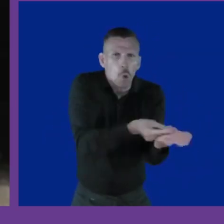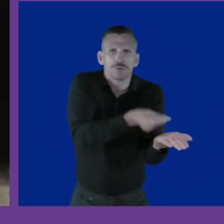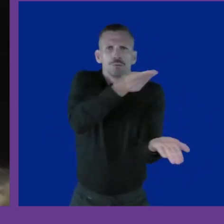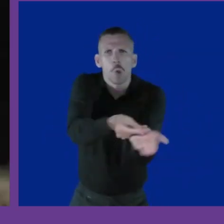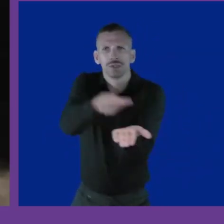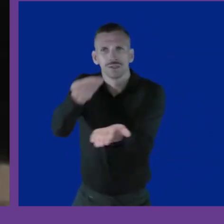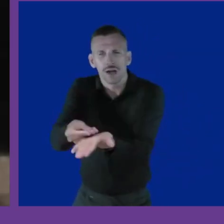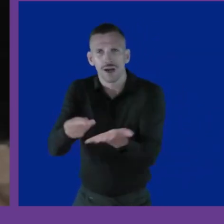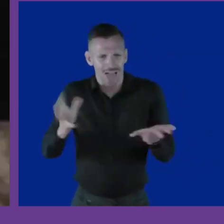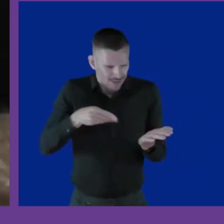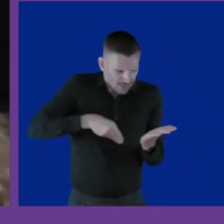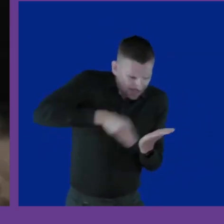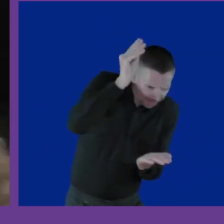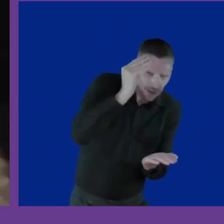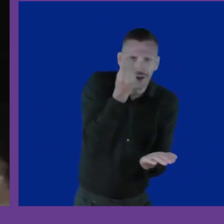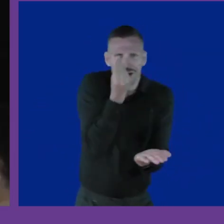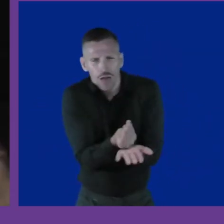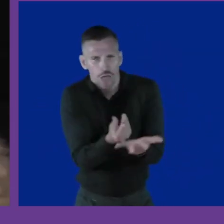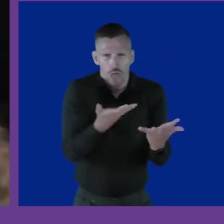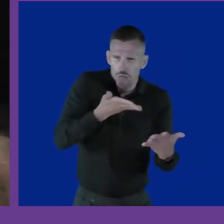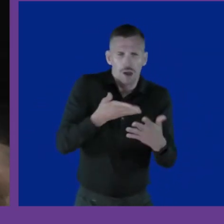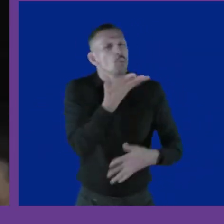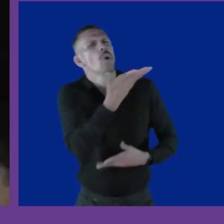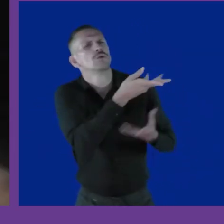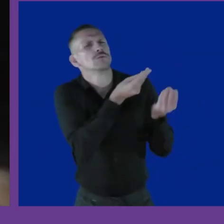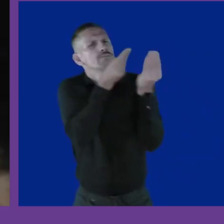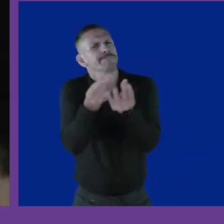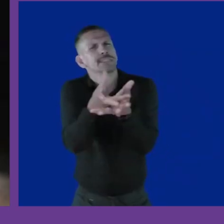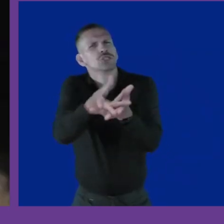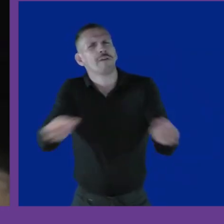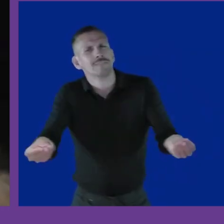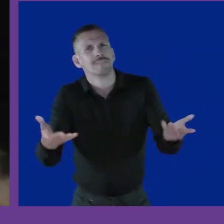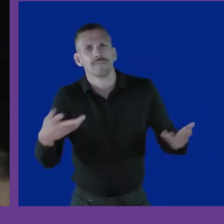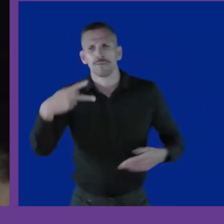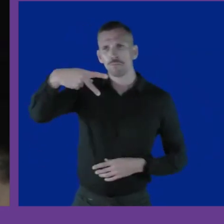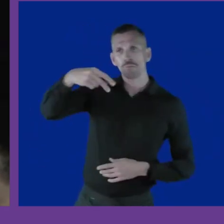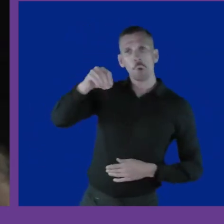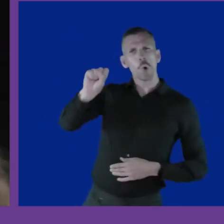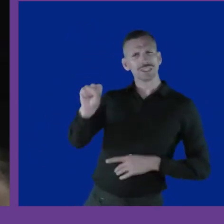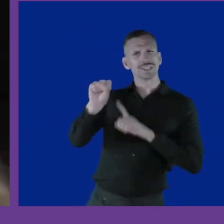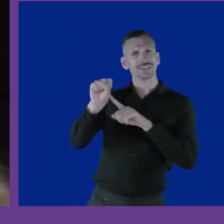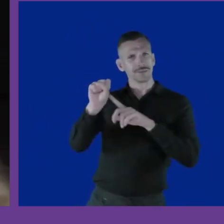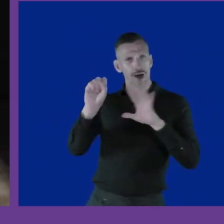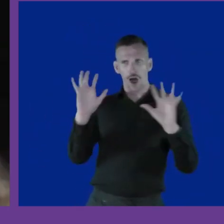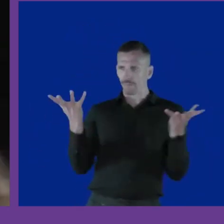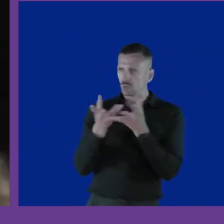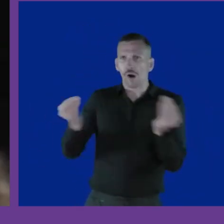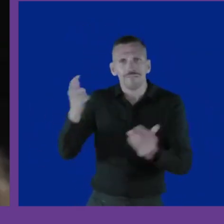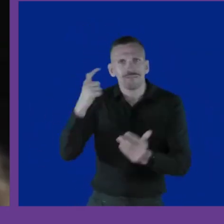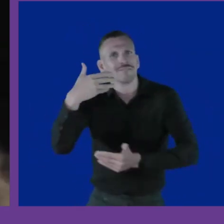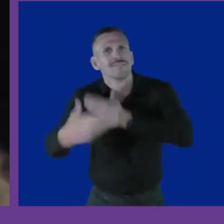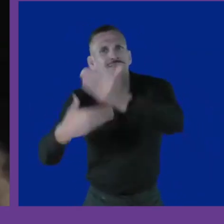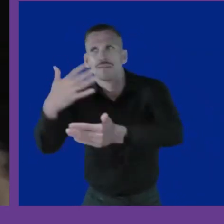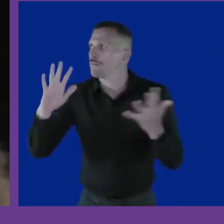what is your impact or your impact possibilities on the point of sale to really make these changes? Is that something you can mandate in your payment